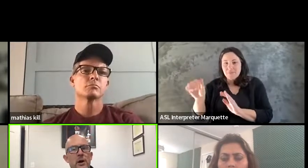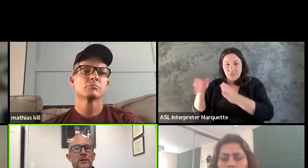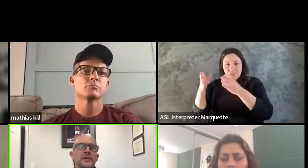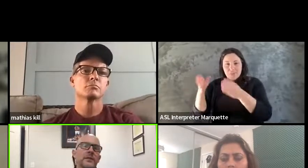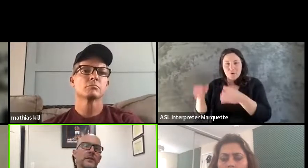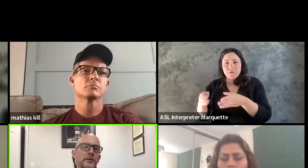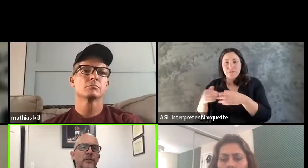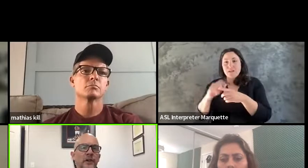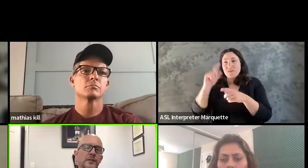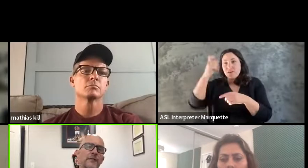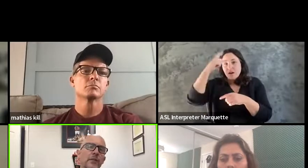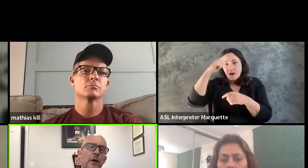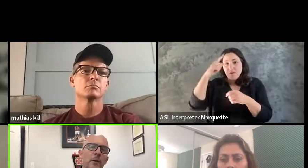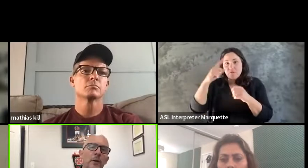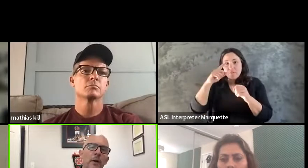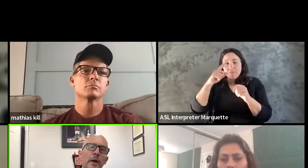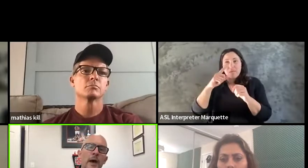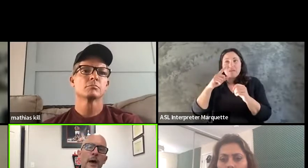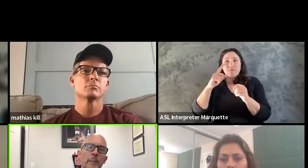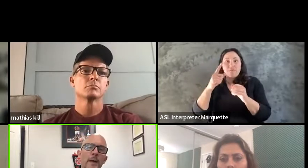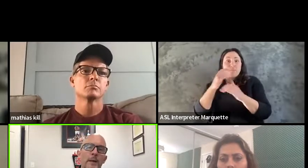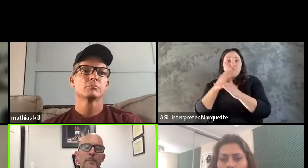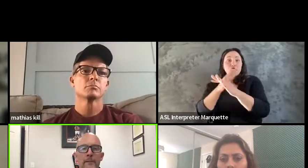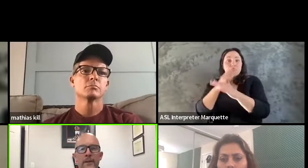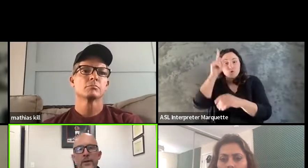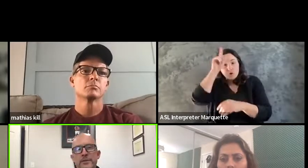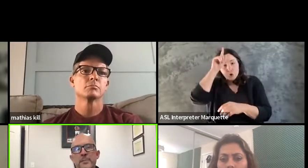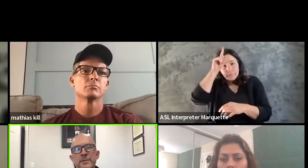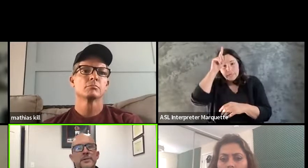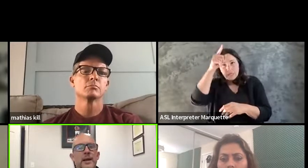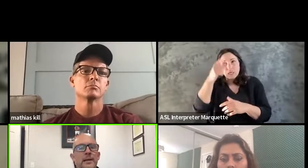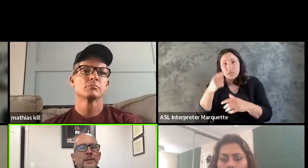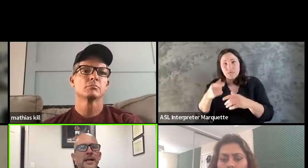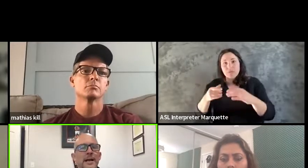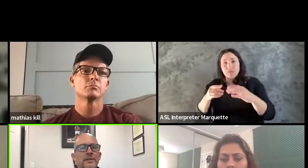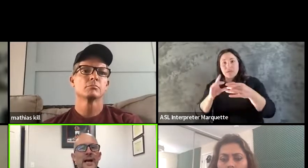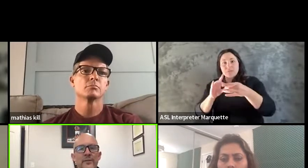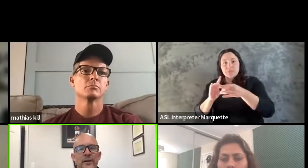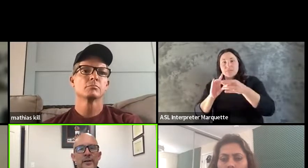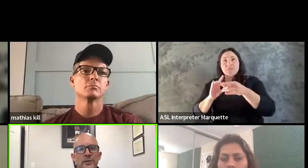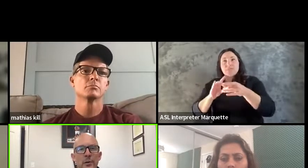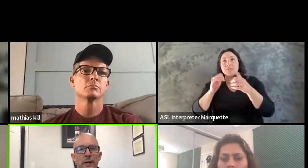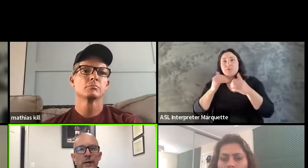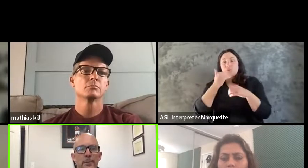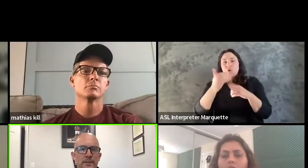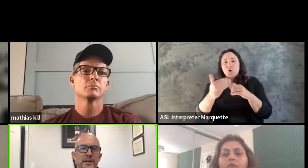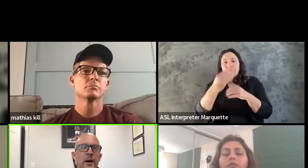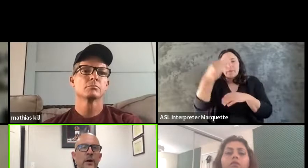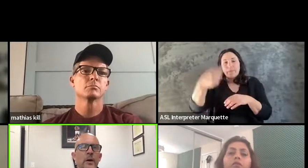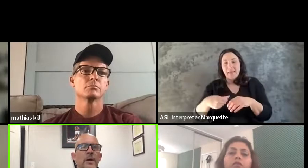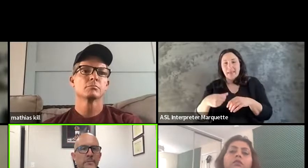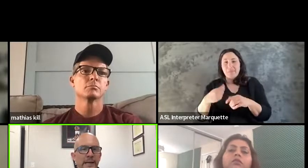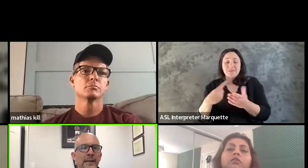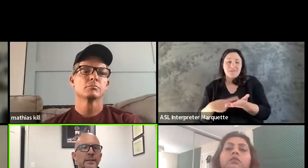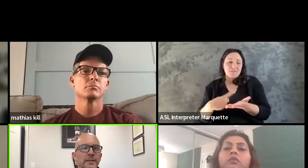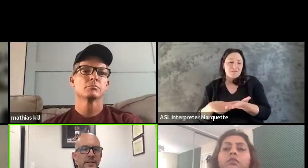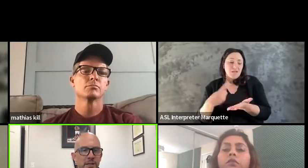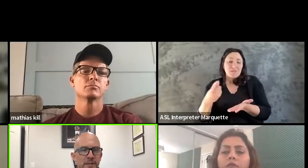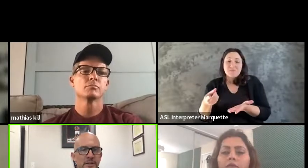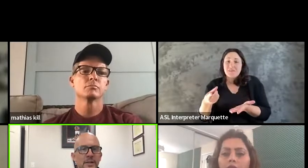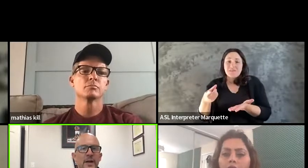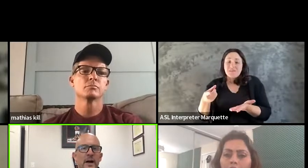government strong so that those funds can flow. But there sometimes are elements outside of our control, like personnel